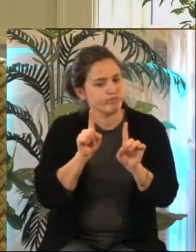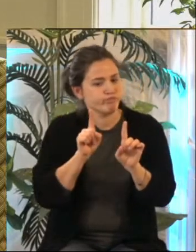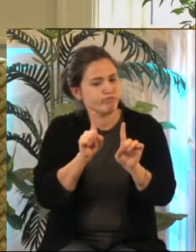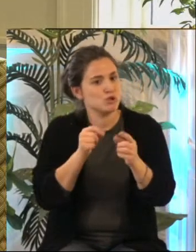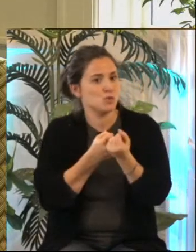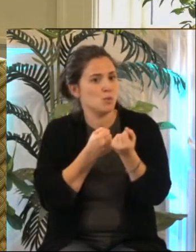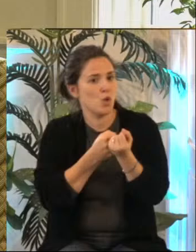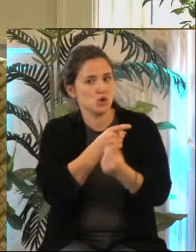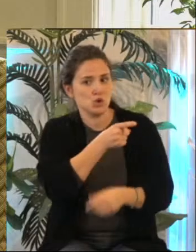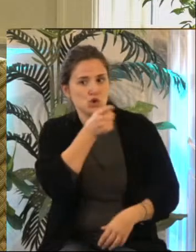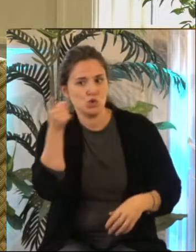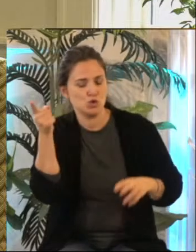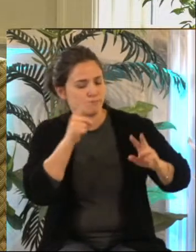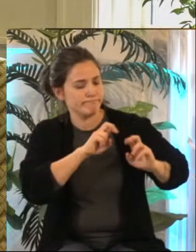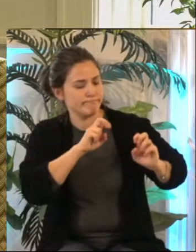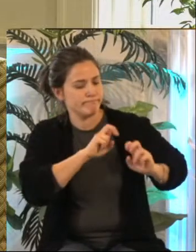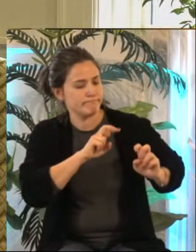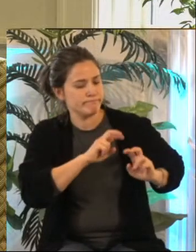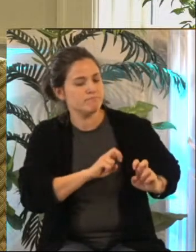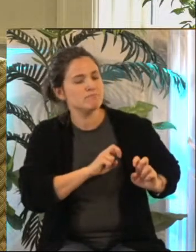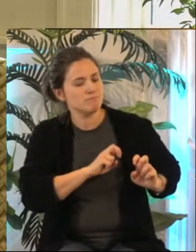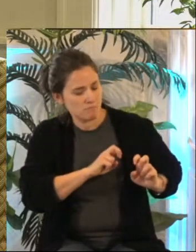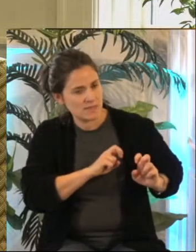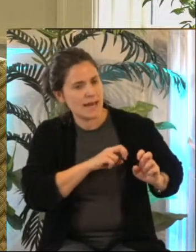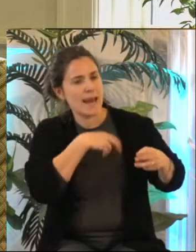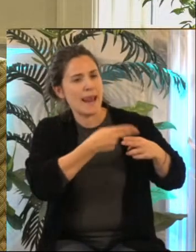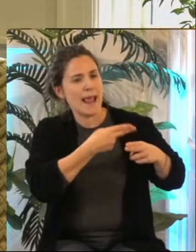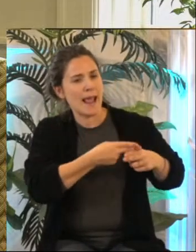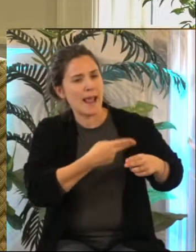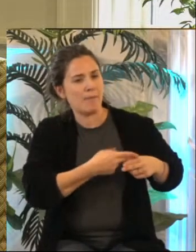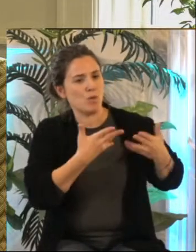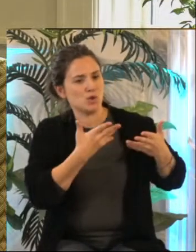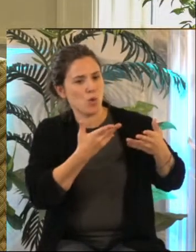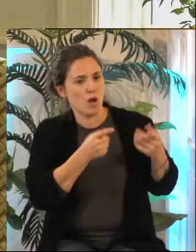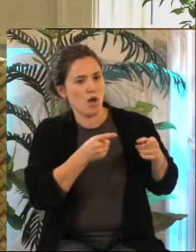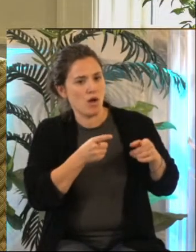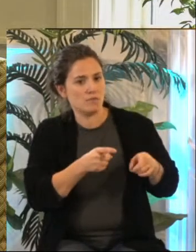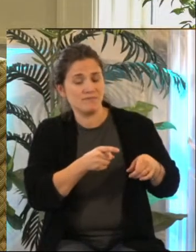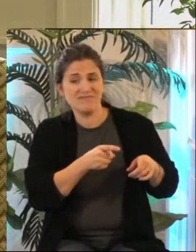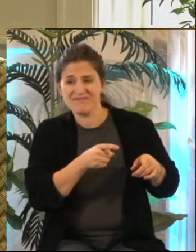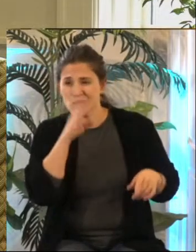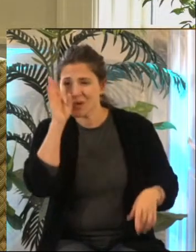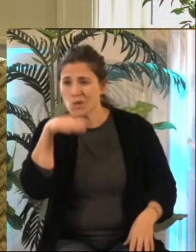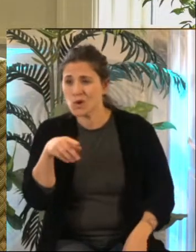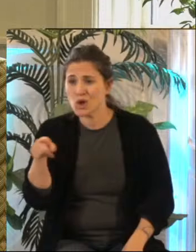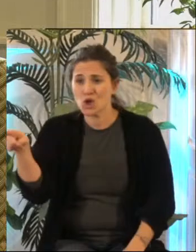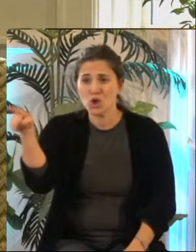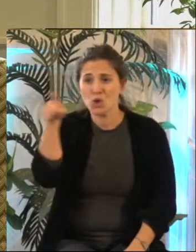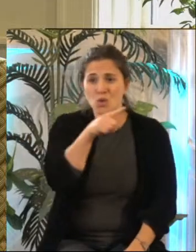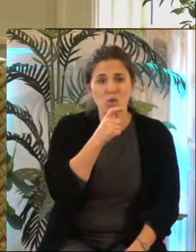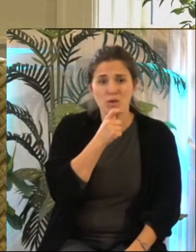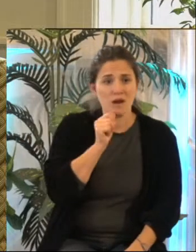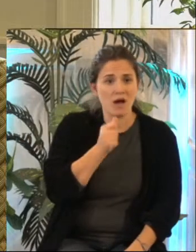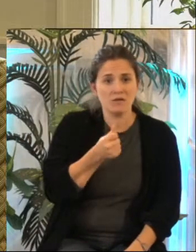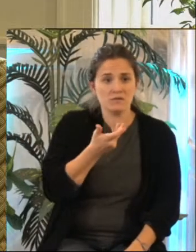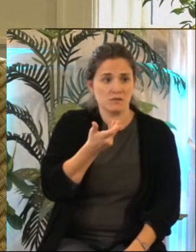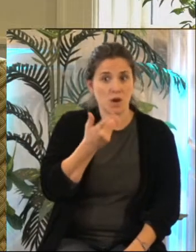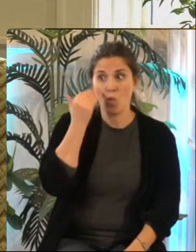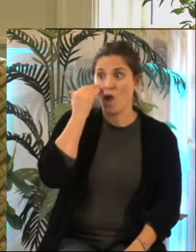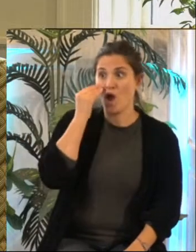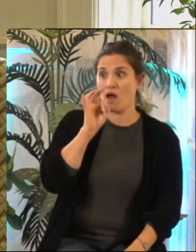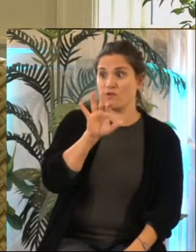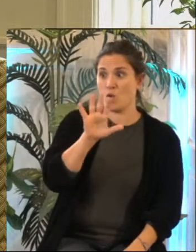each other and help each other to name what's going on. Because if we're not aware and in control of our